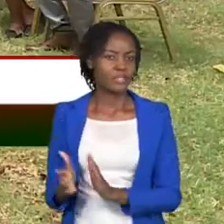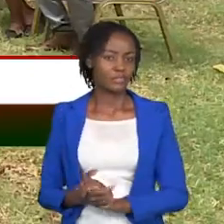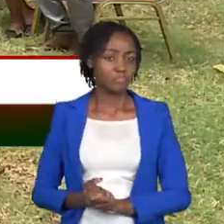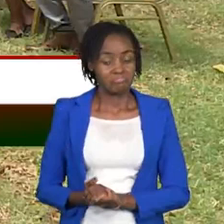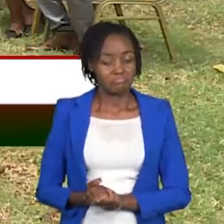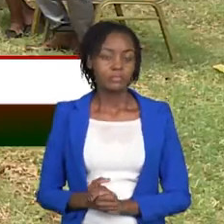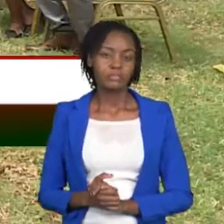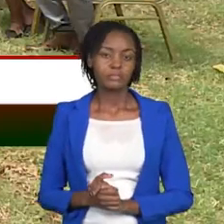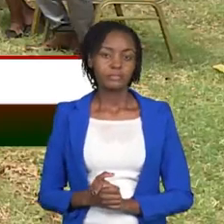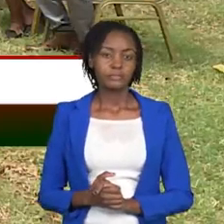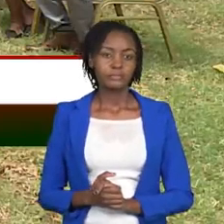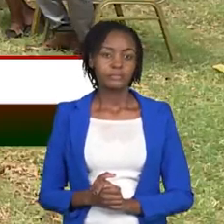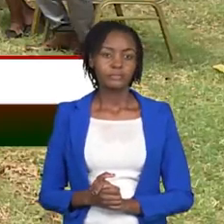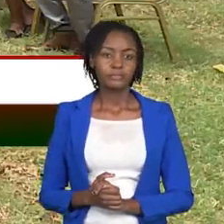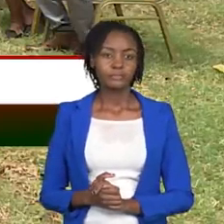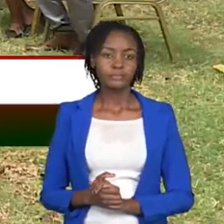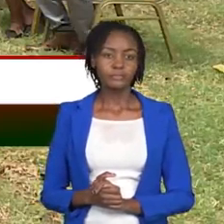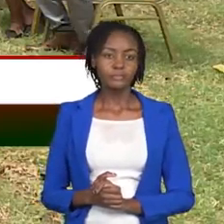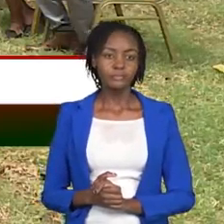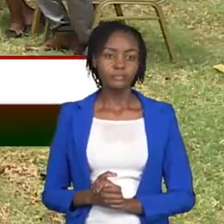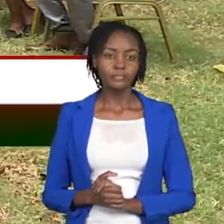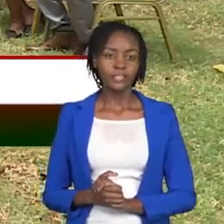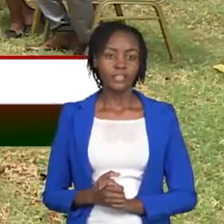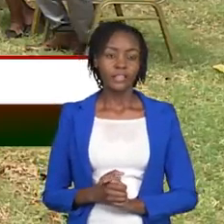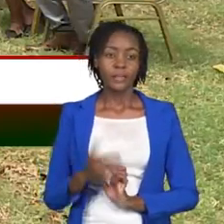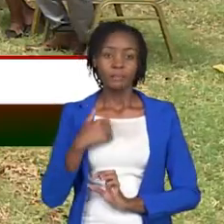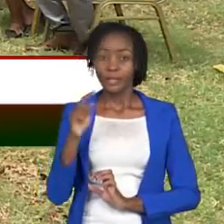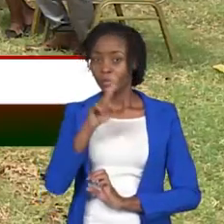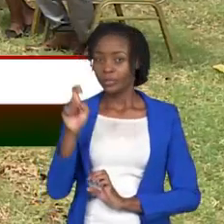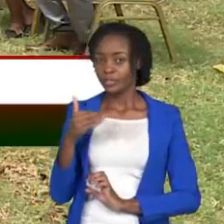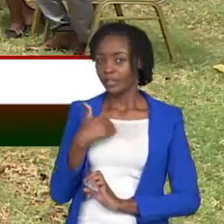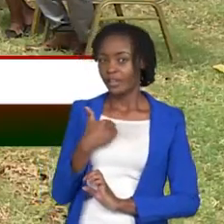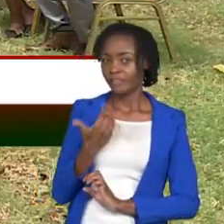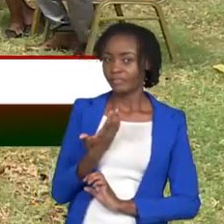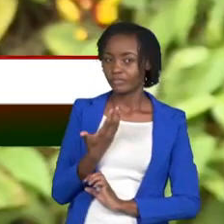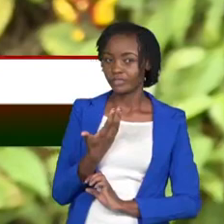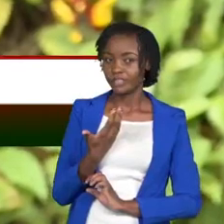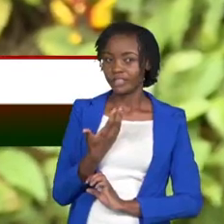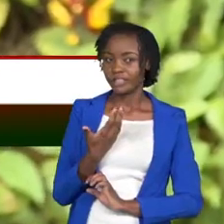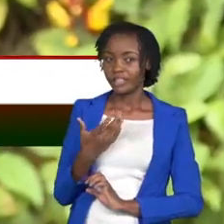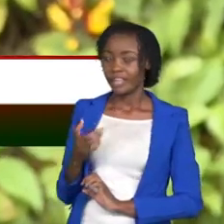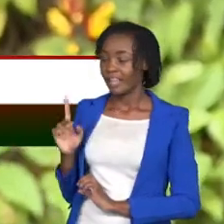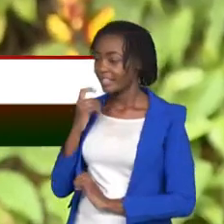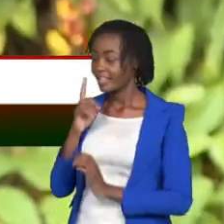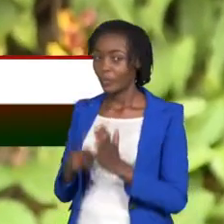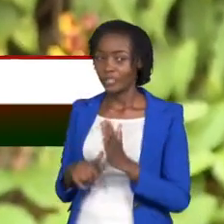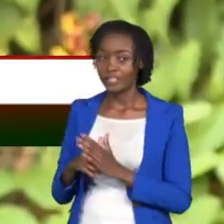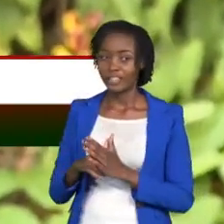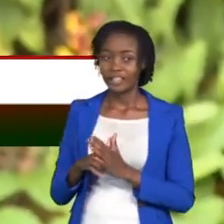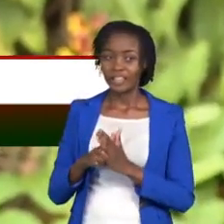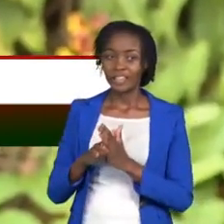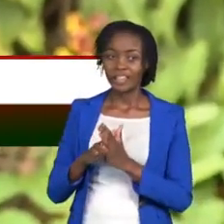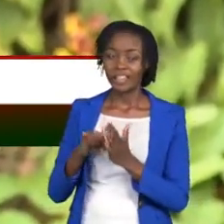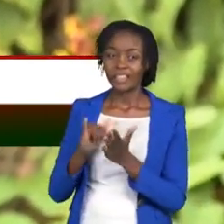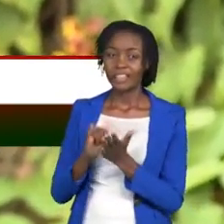JJ? I have a question to ask him, and it might be a rhetorical one. He's saying the issue is the people who are